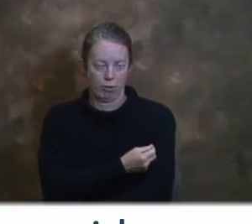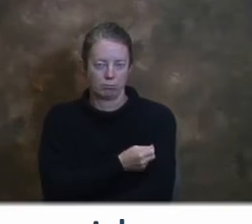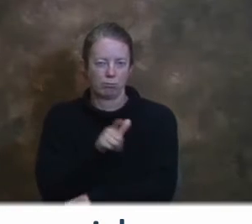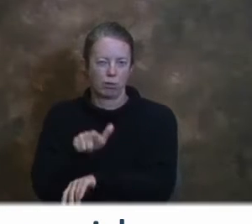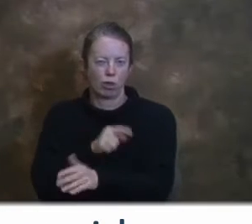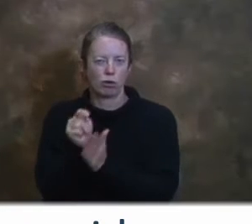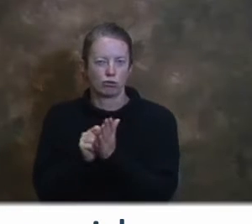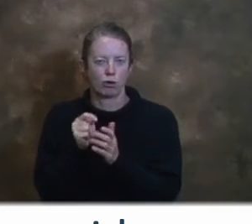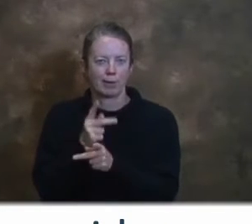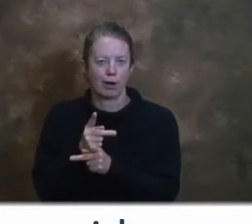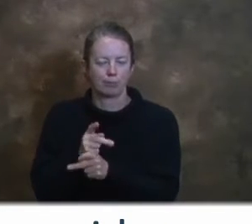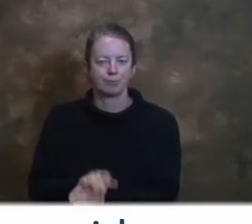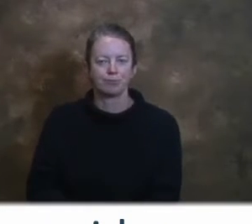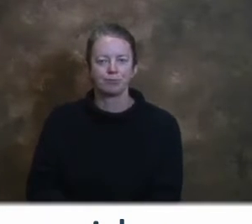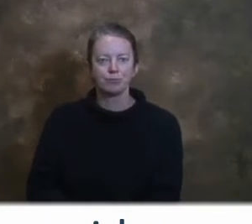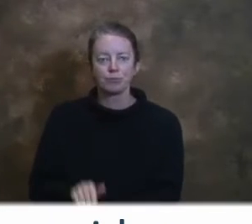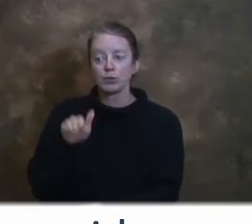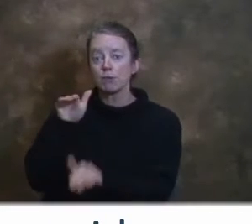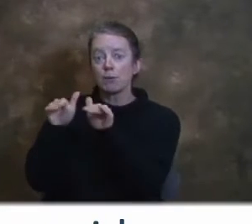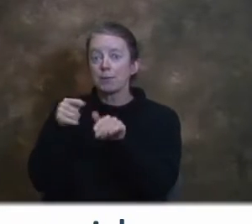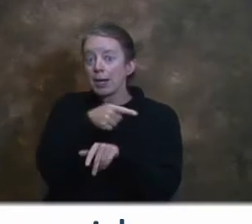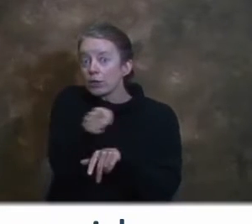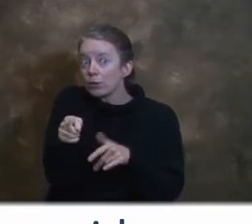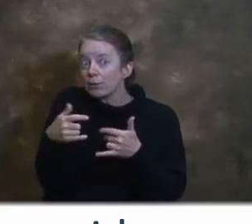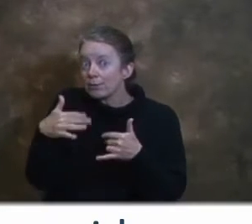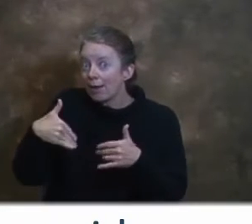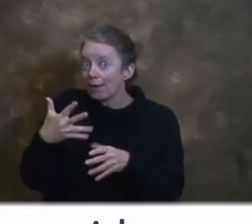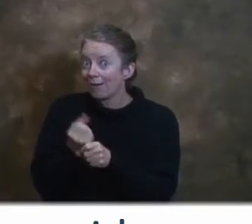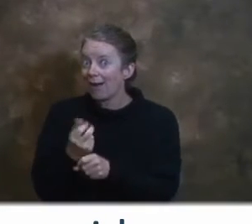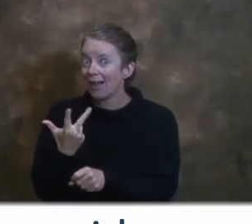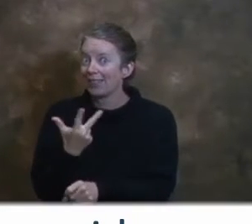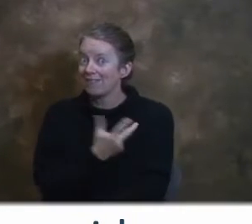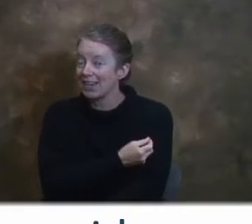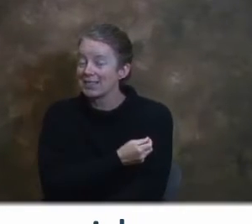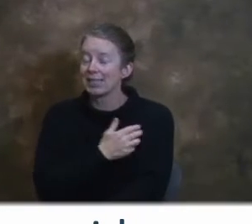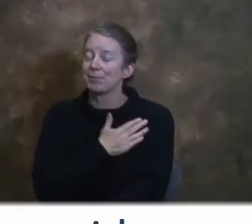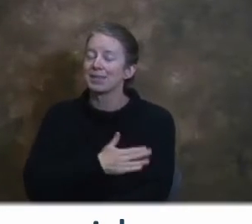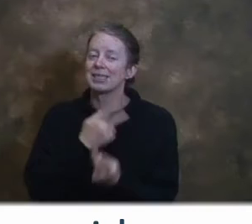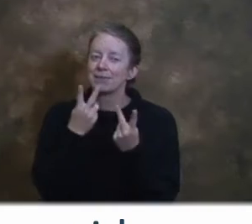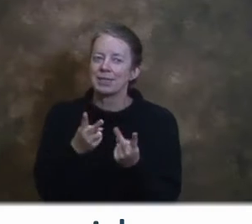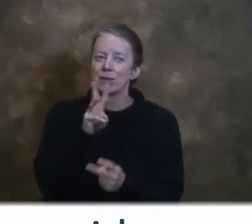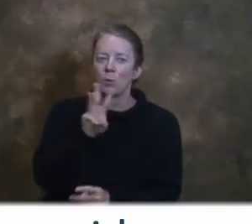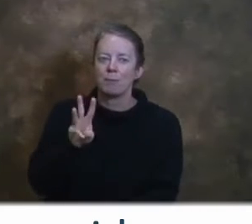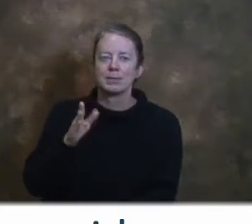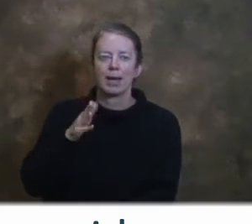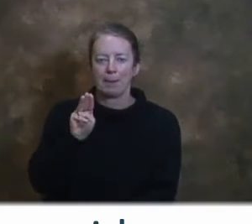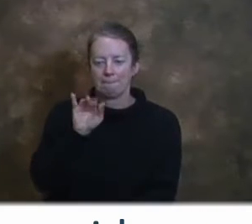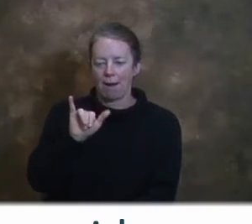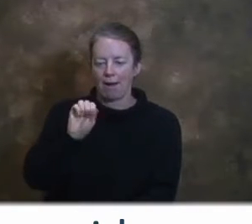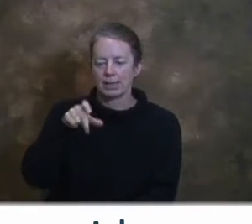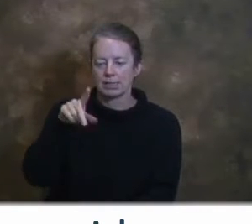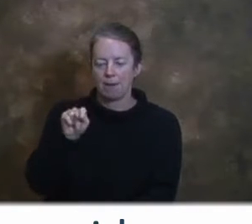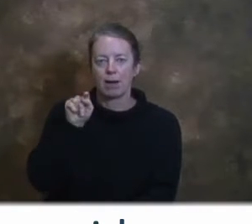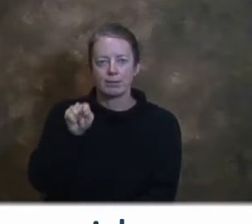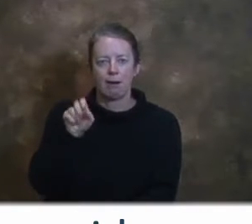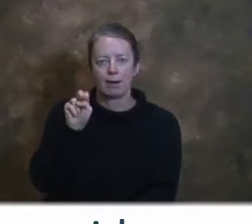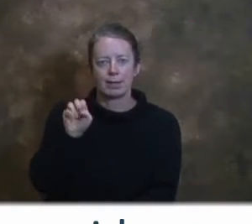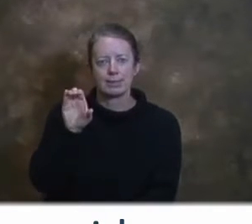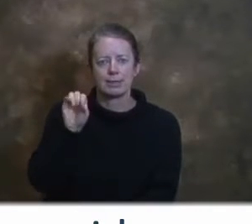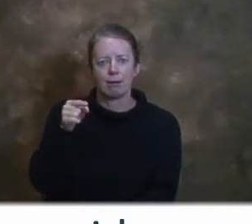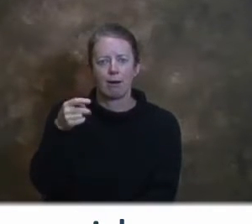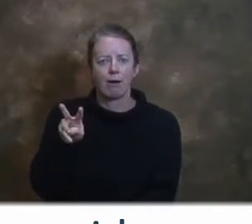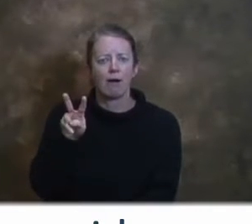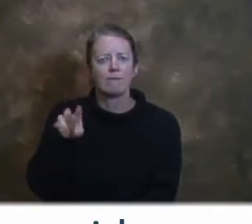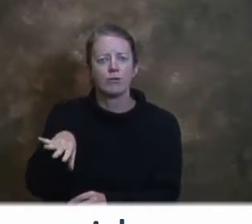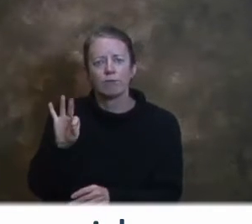And so just a reminder for those who are still in need of vaccine, please visit the myspot.nc.gov to find a vaccine provider